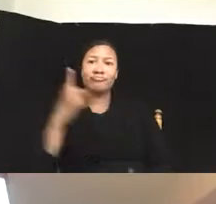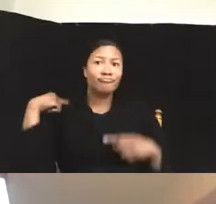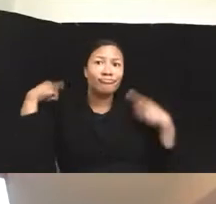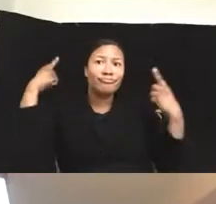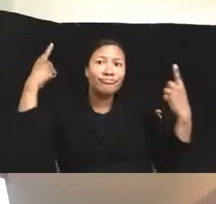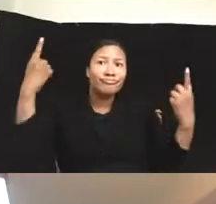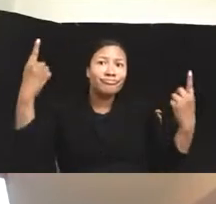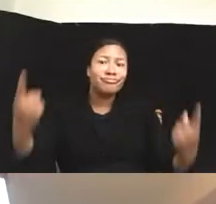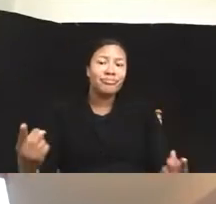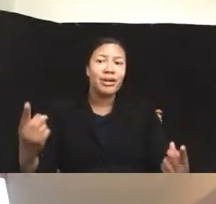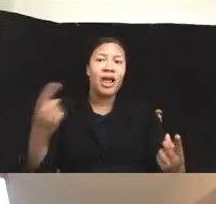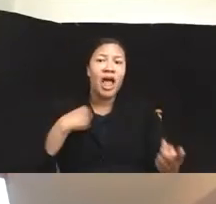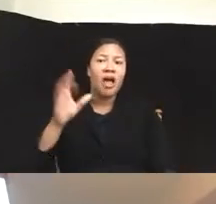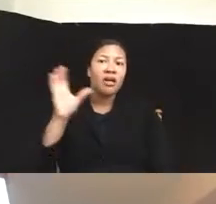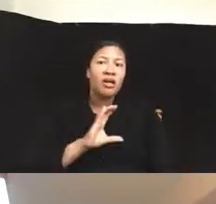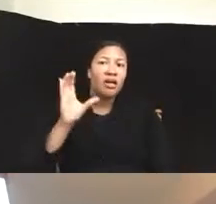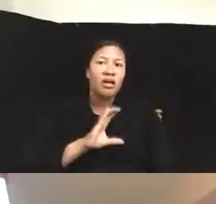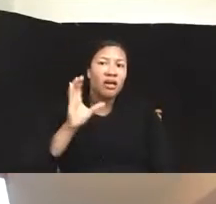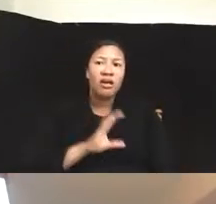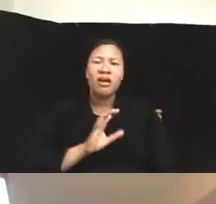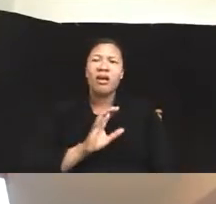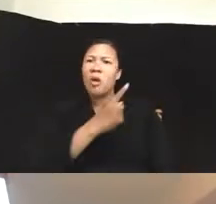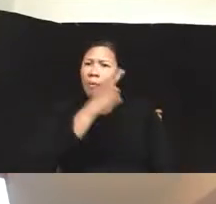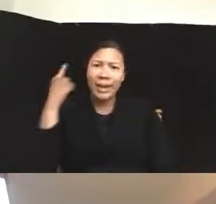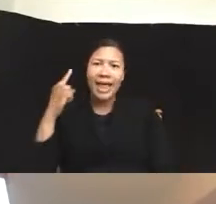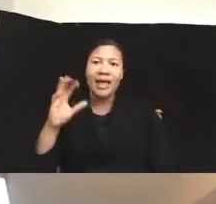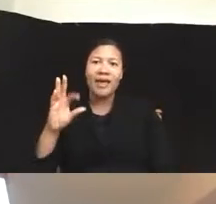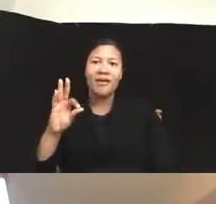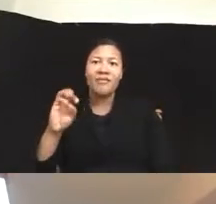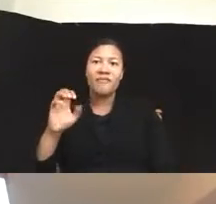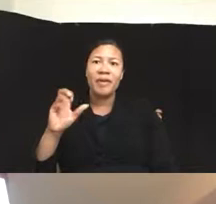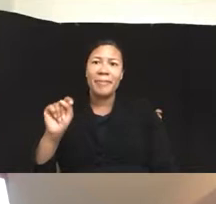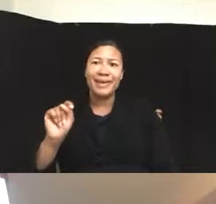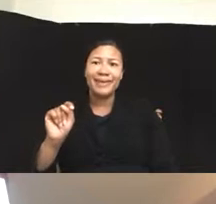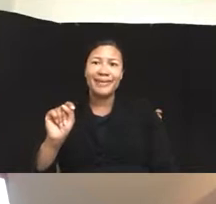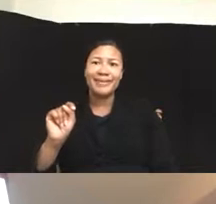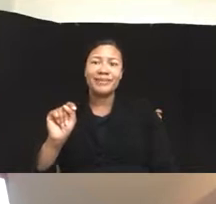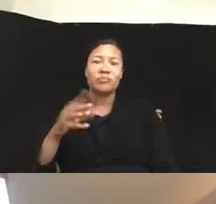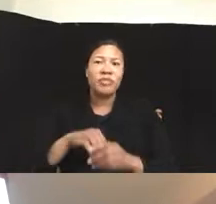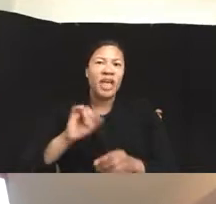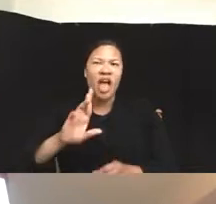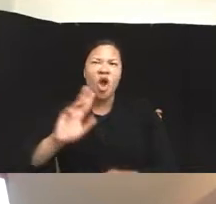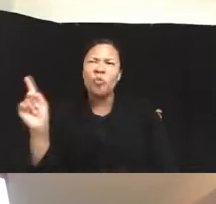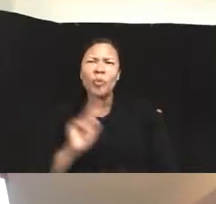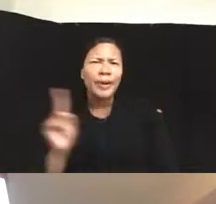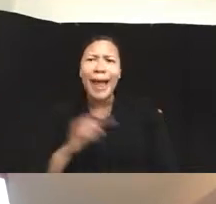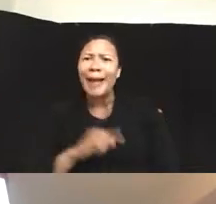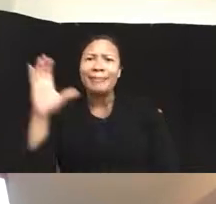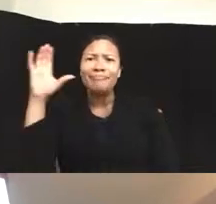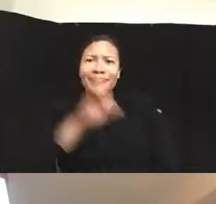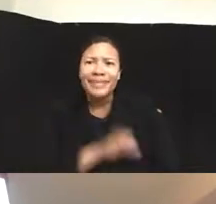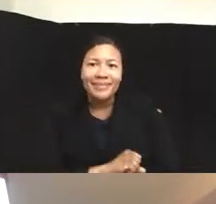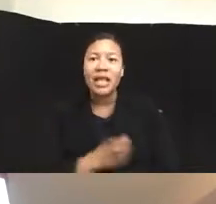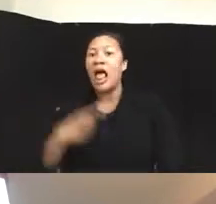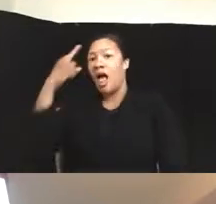the Black feminist camp in IR. Like, what, you know, I thought she wanted me to find it on my